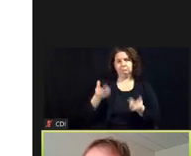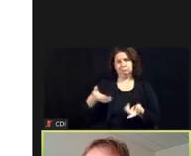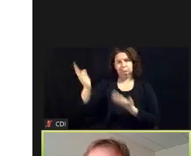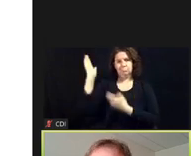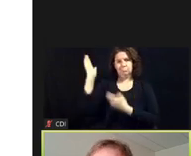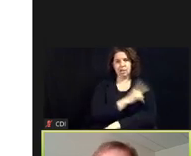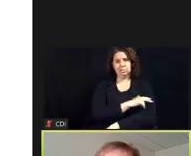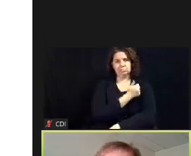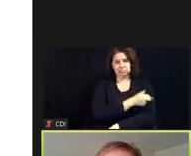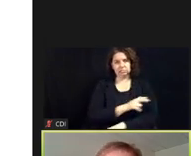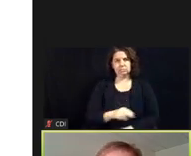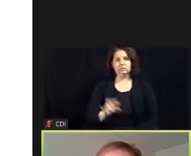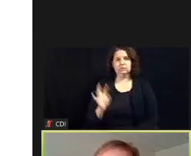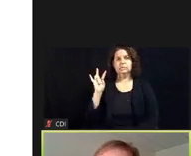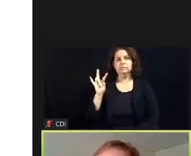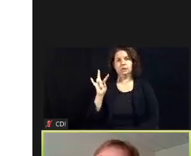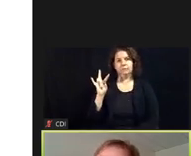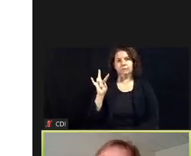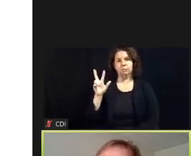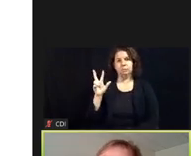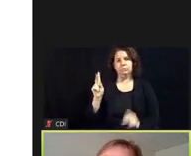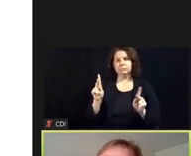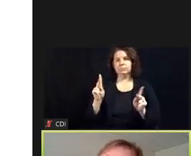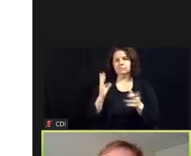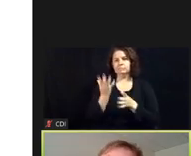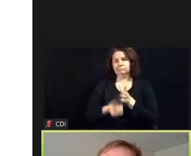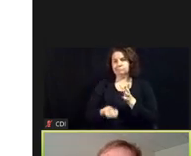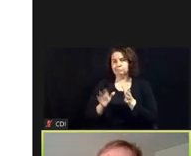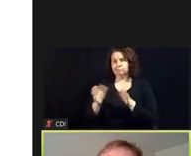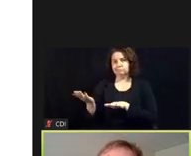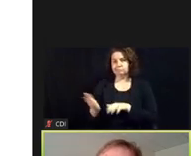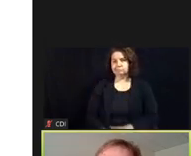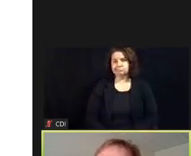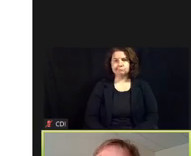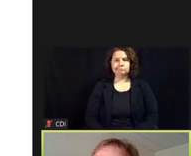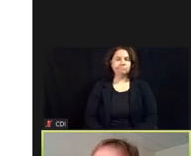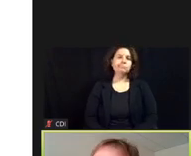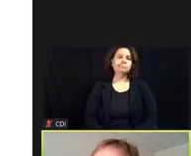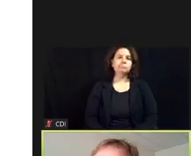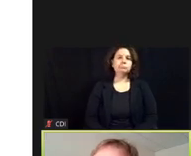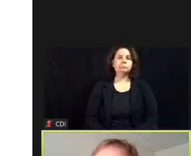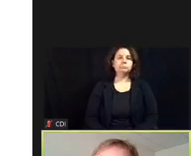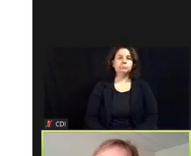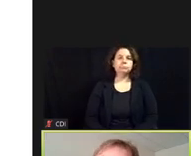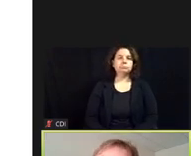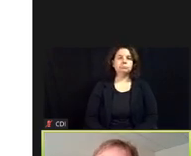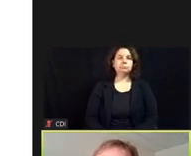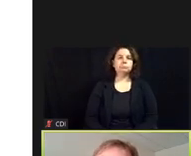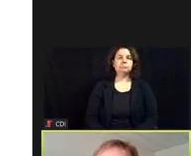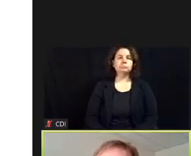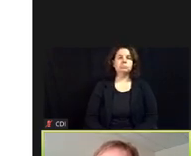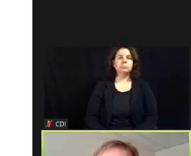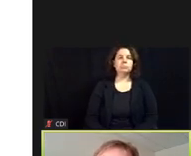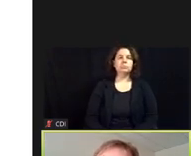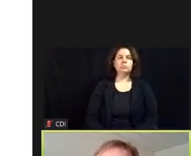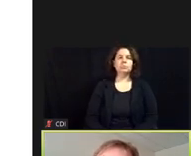total deaths. We separate this data out to capture some of the most important features of